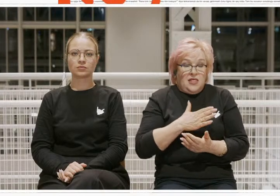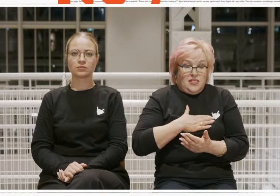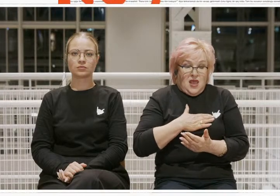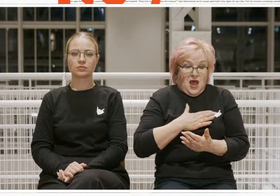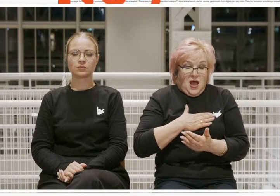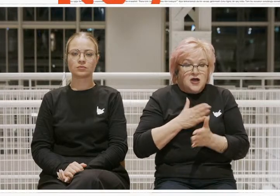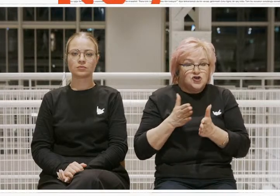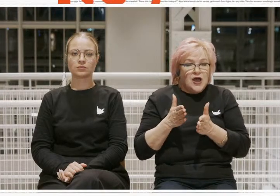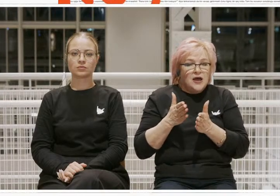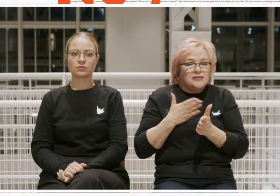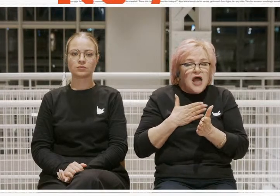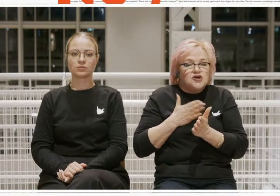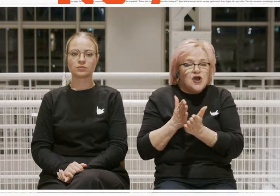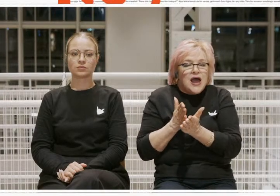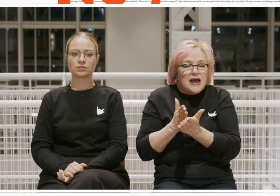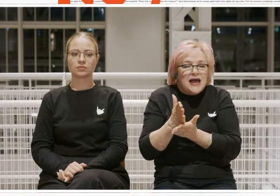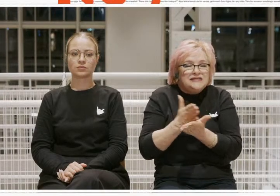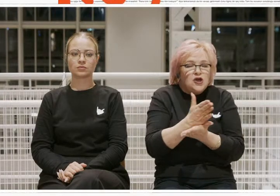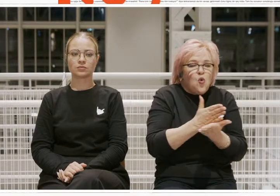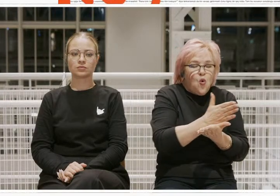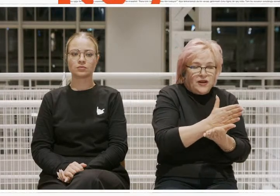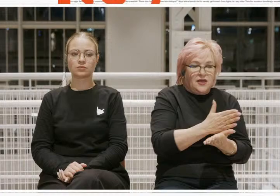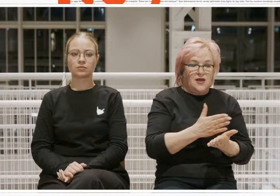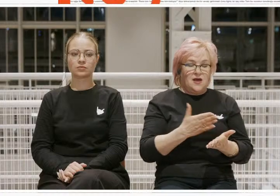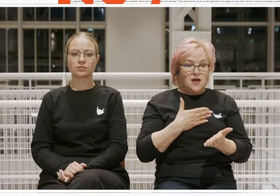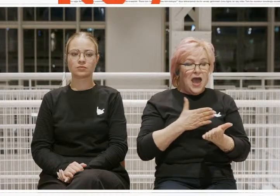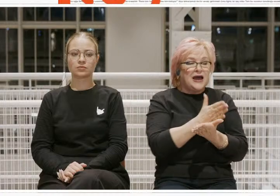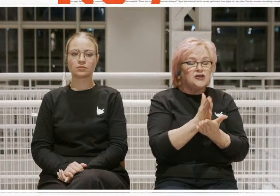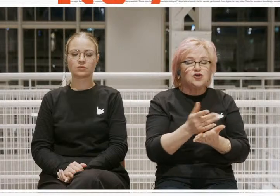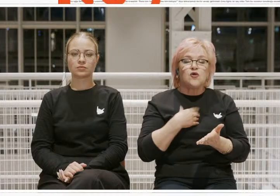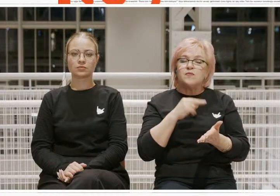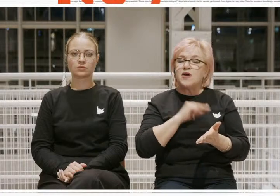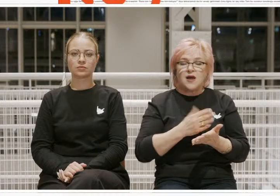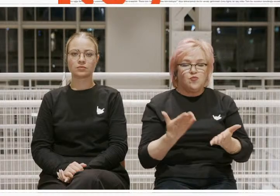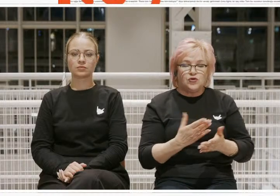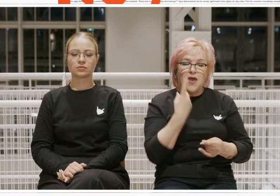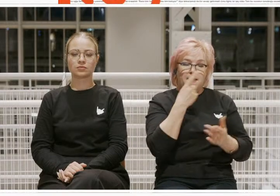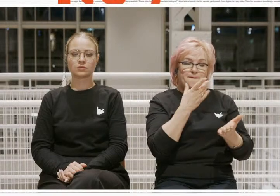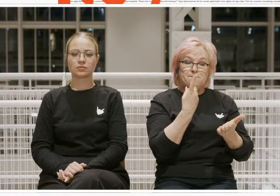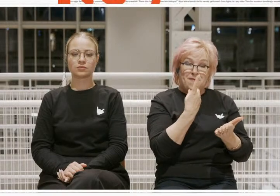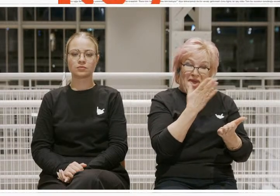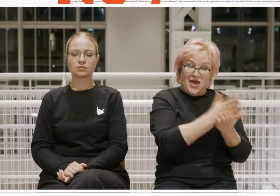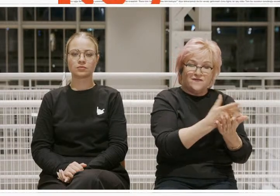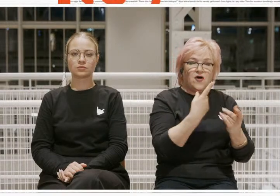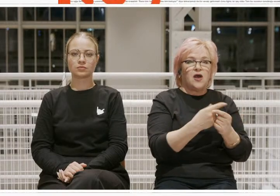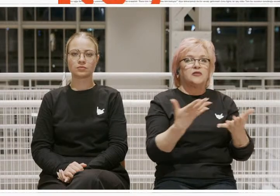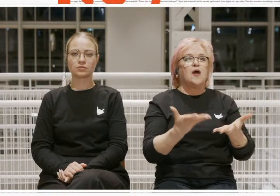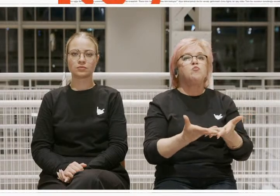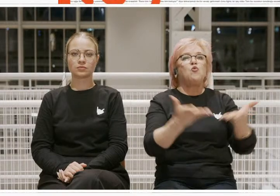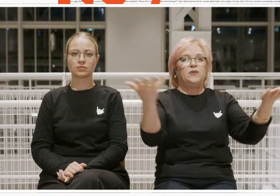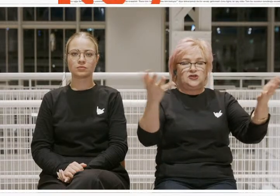as a publication. So in the scope of the biennial, we published